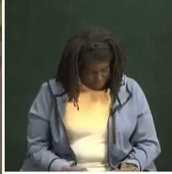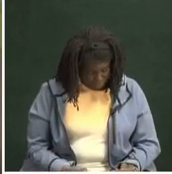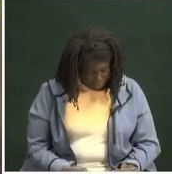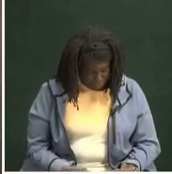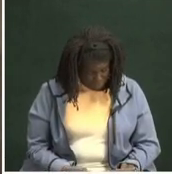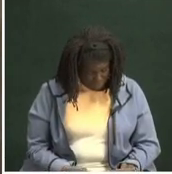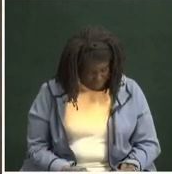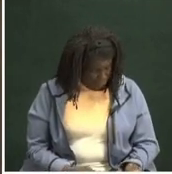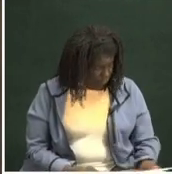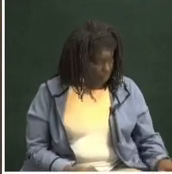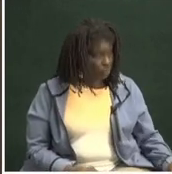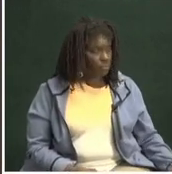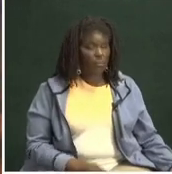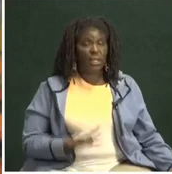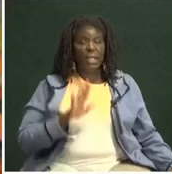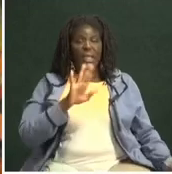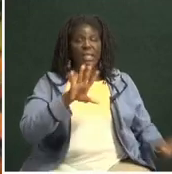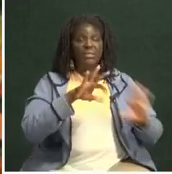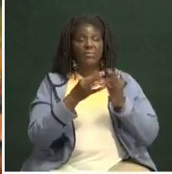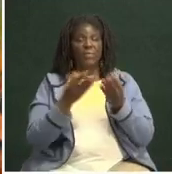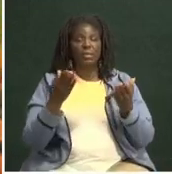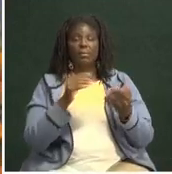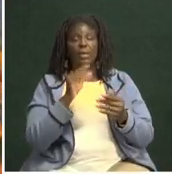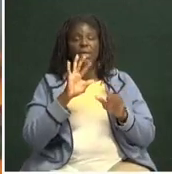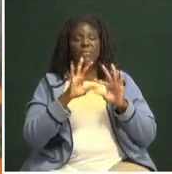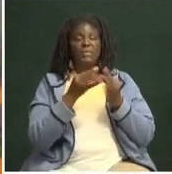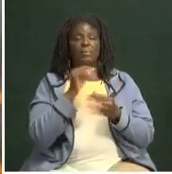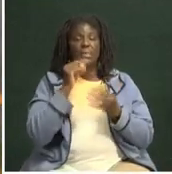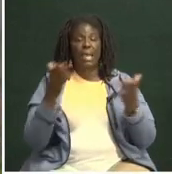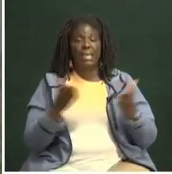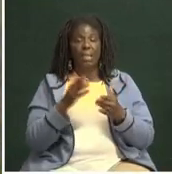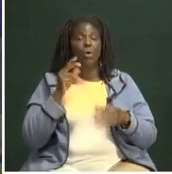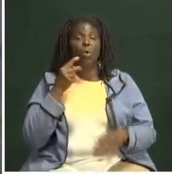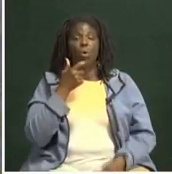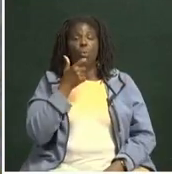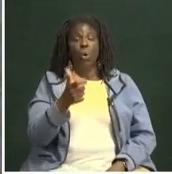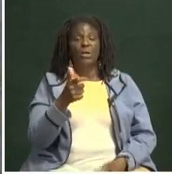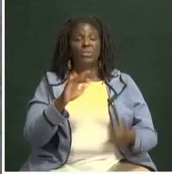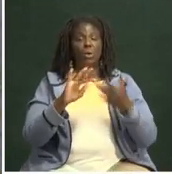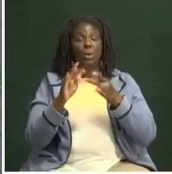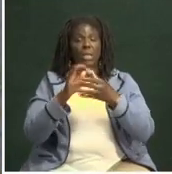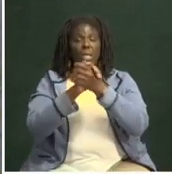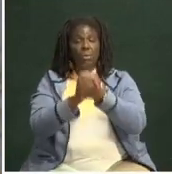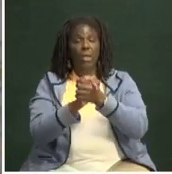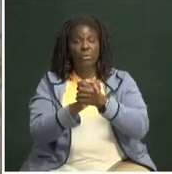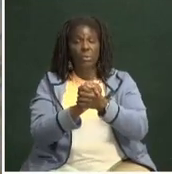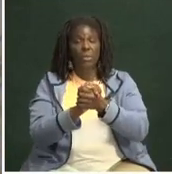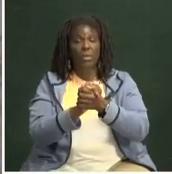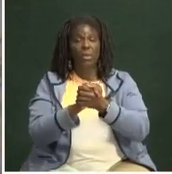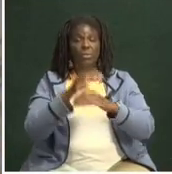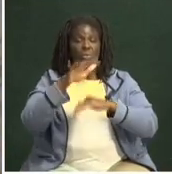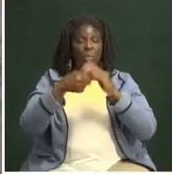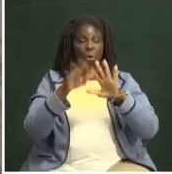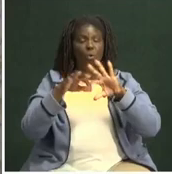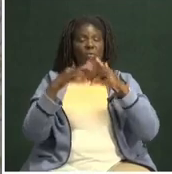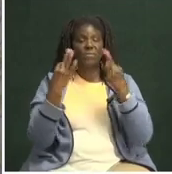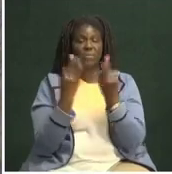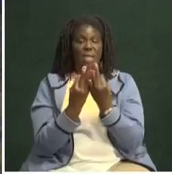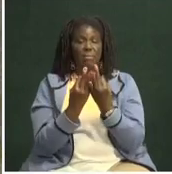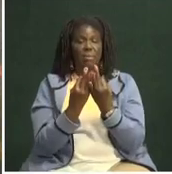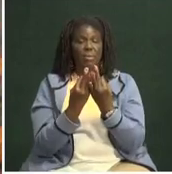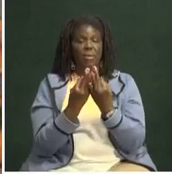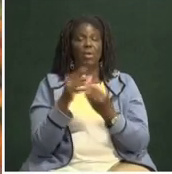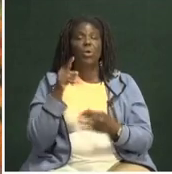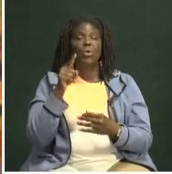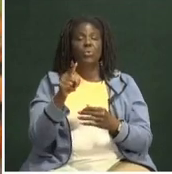So his family is not here, but watching online. Congratulations to the entire family. You